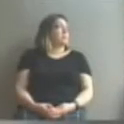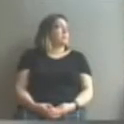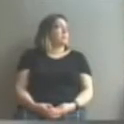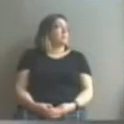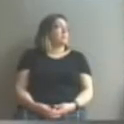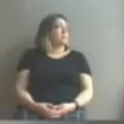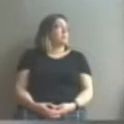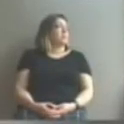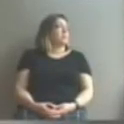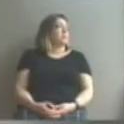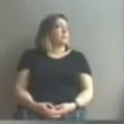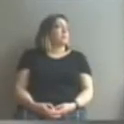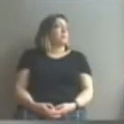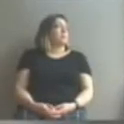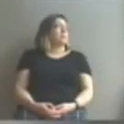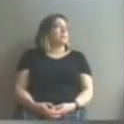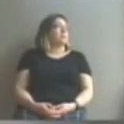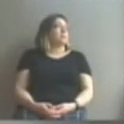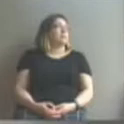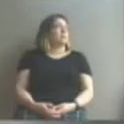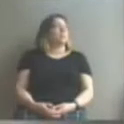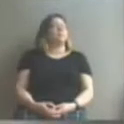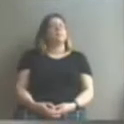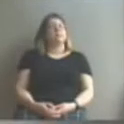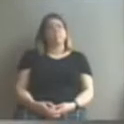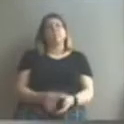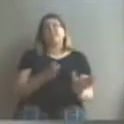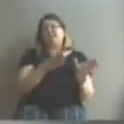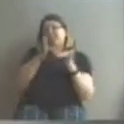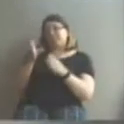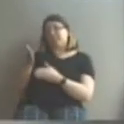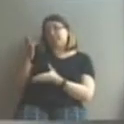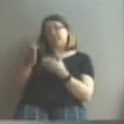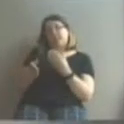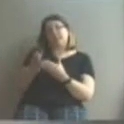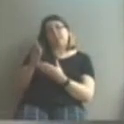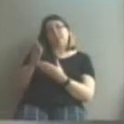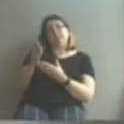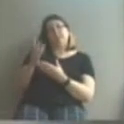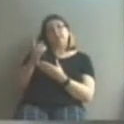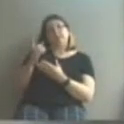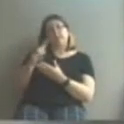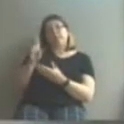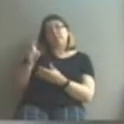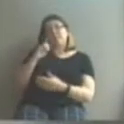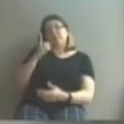Okay. This is probably a question for Dr. Zeitz, so I don't know if you could